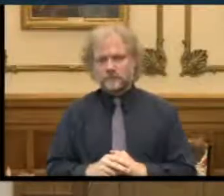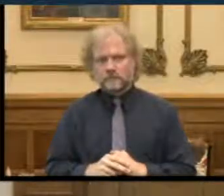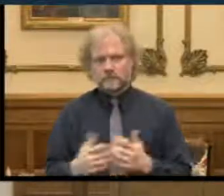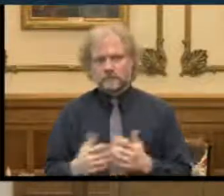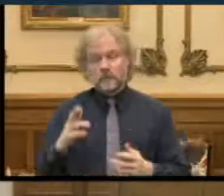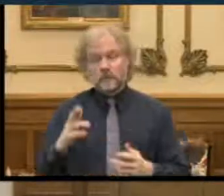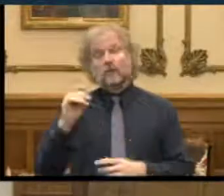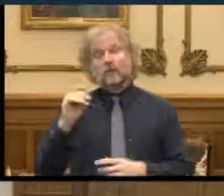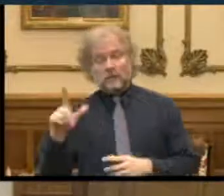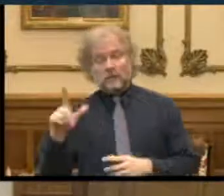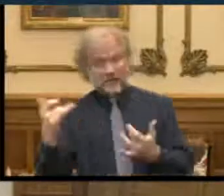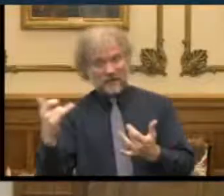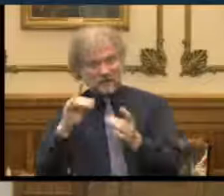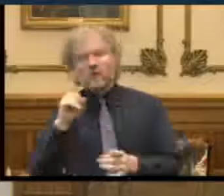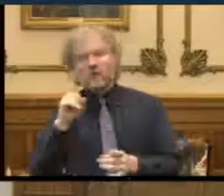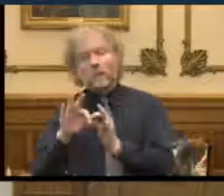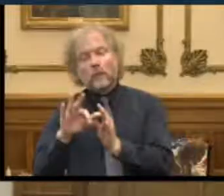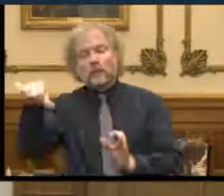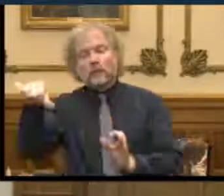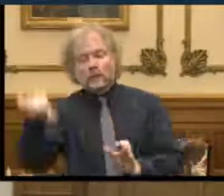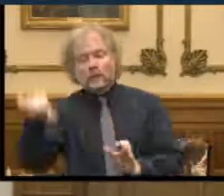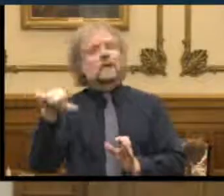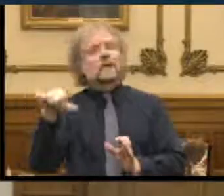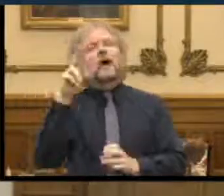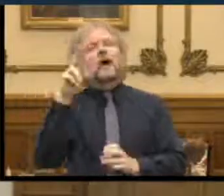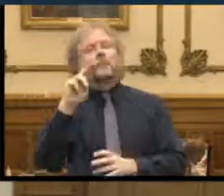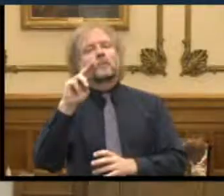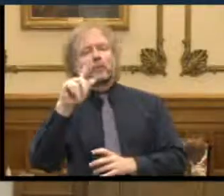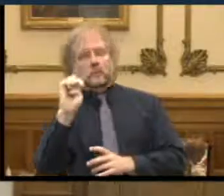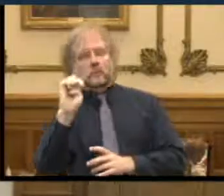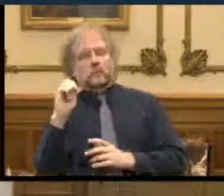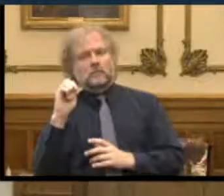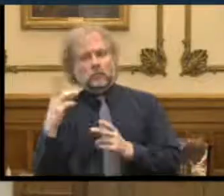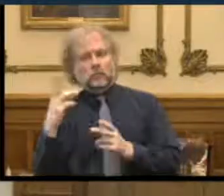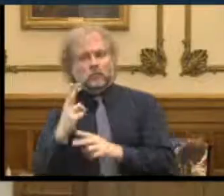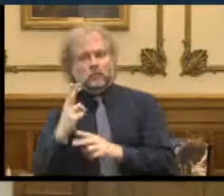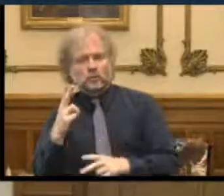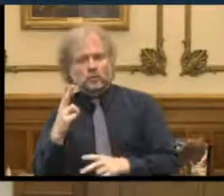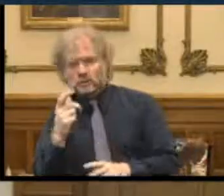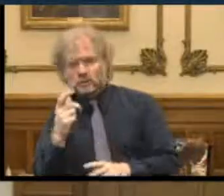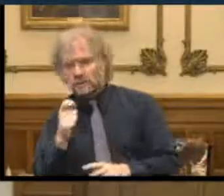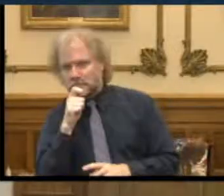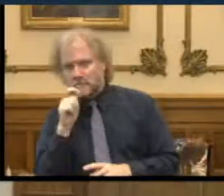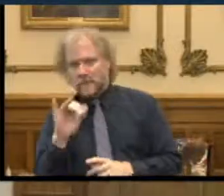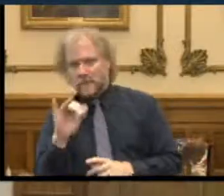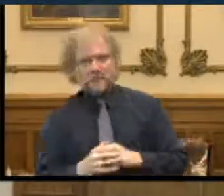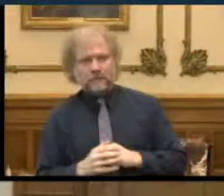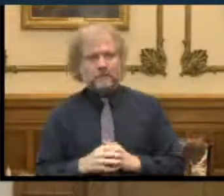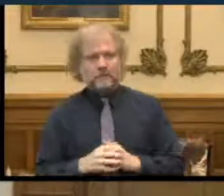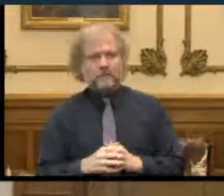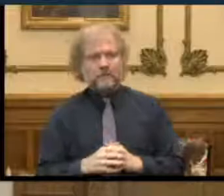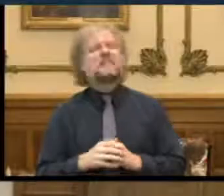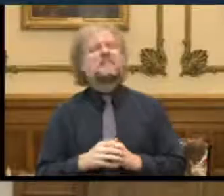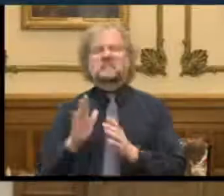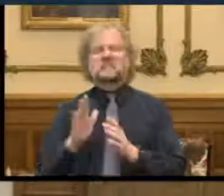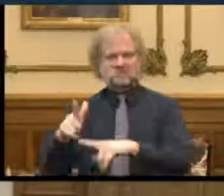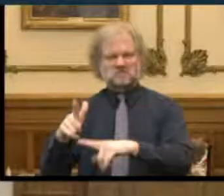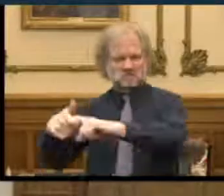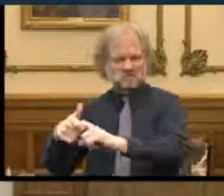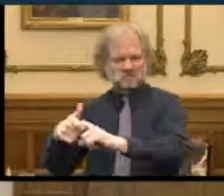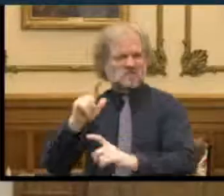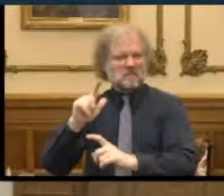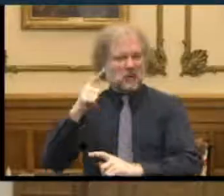Rachel says, Meredith, you need to unmute your phone. Does it appear to be enforceable here? We'll come back to